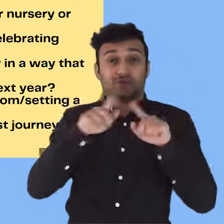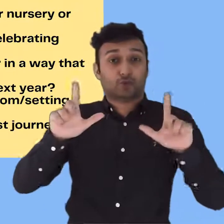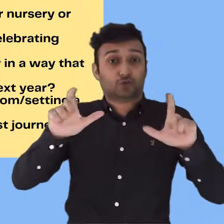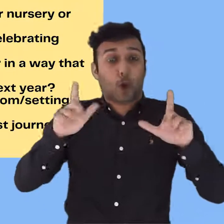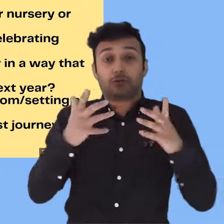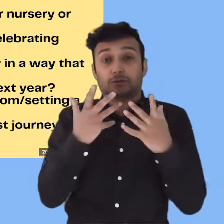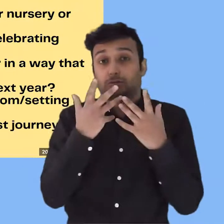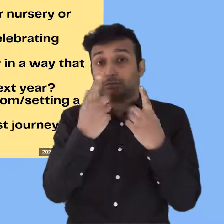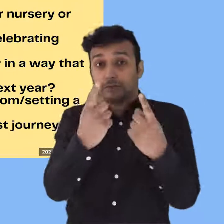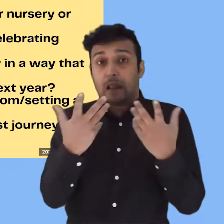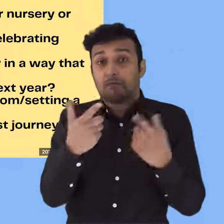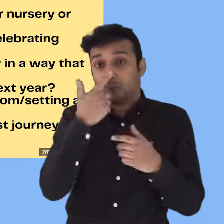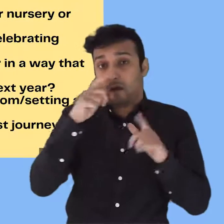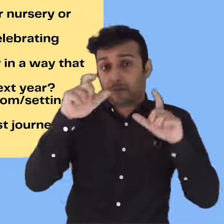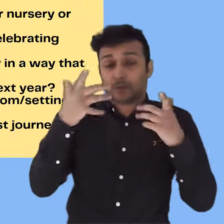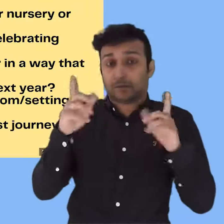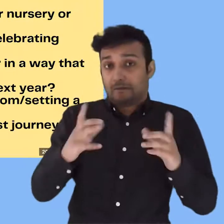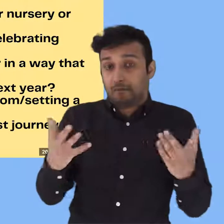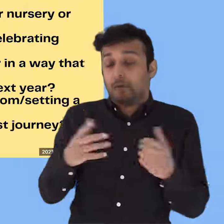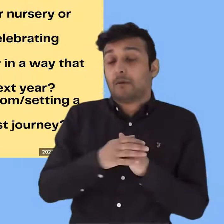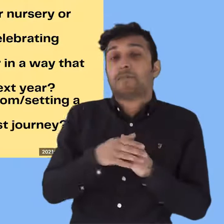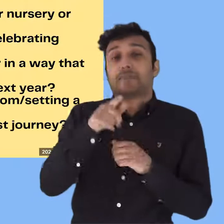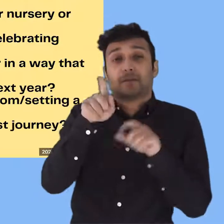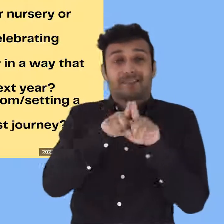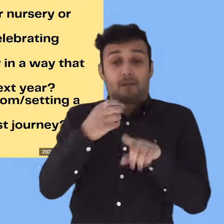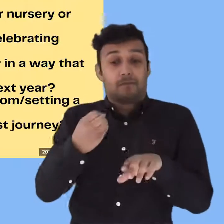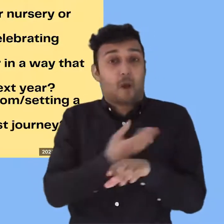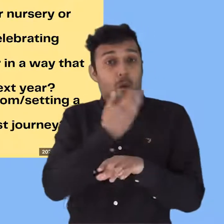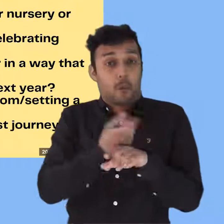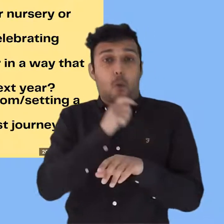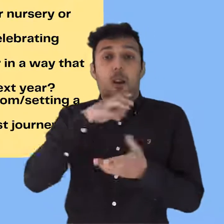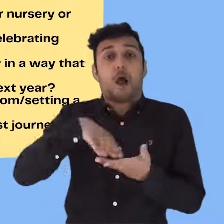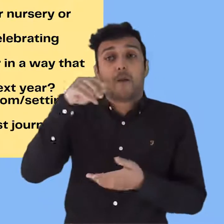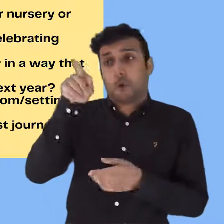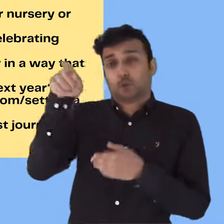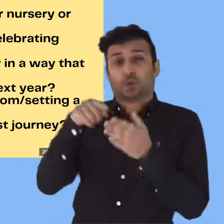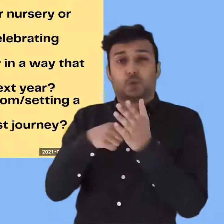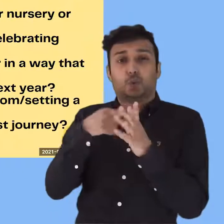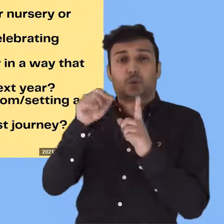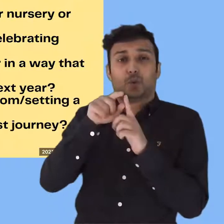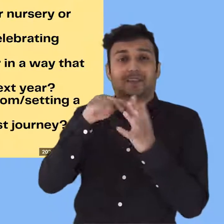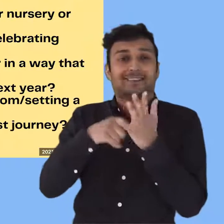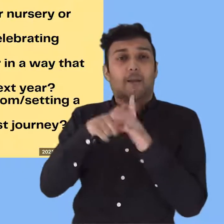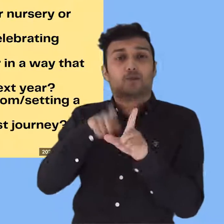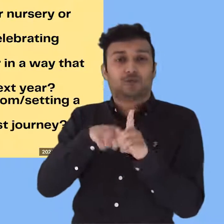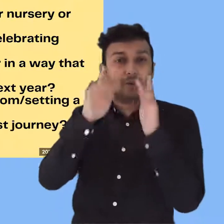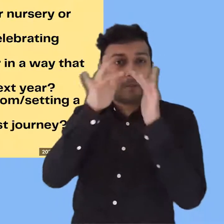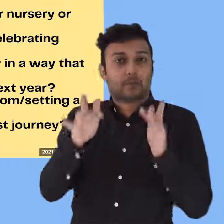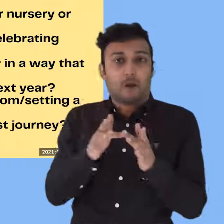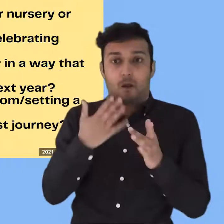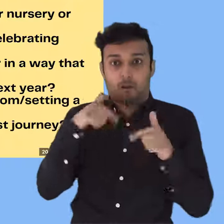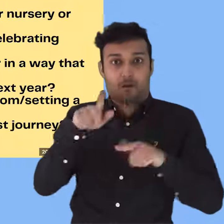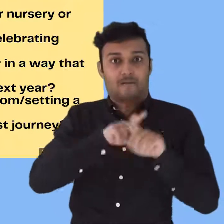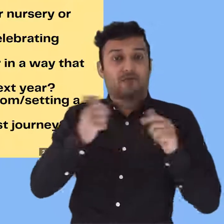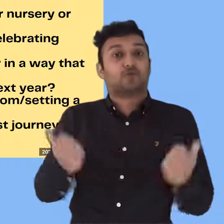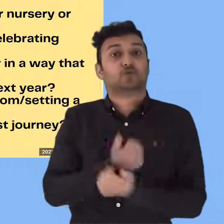be uploaded to the Tapestry website after today's conference, so you can go back and work on them. This talk has